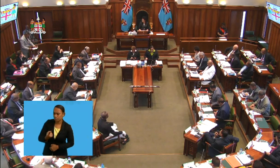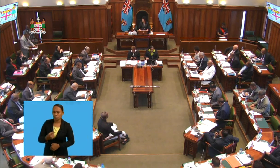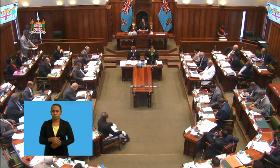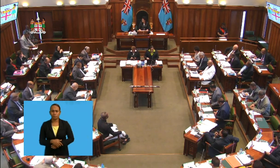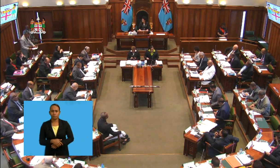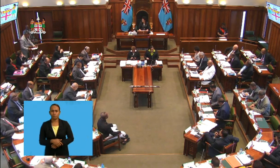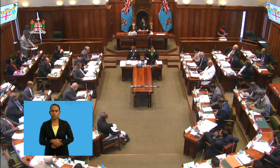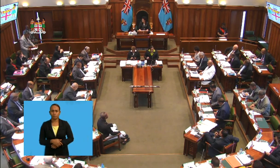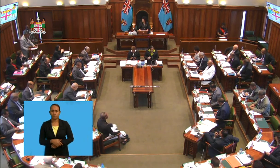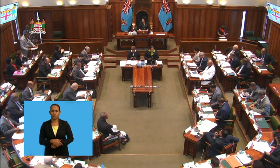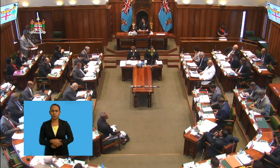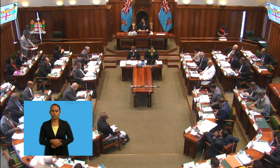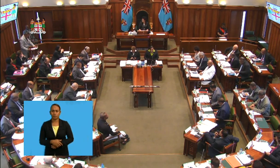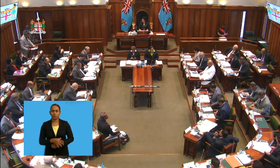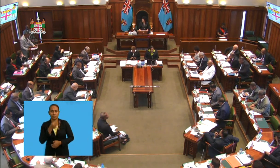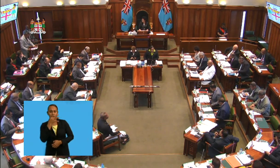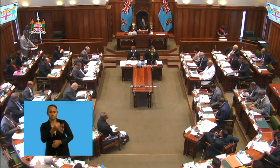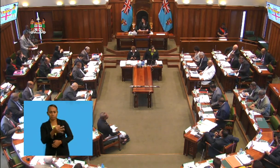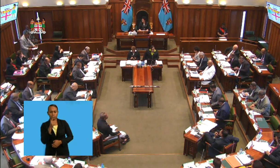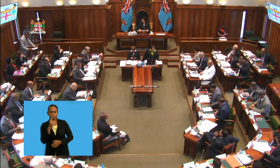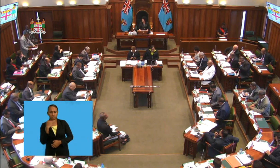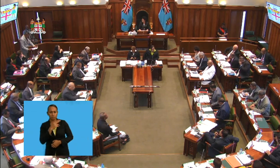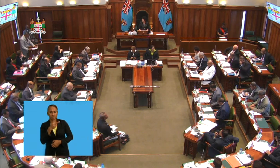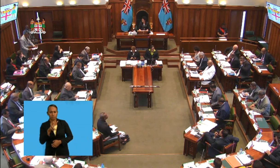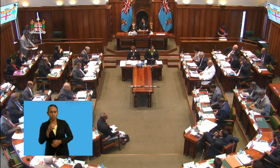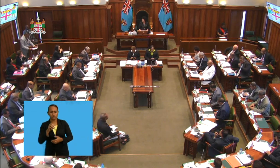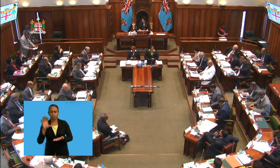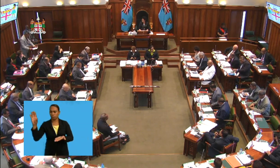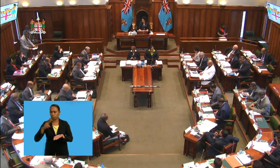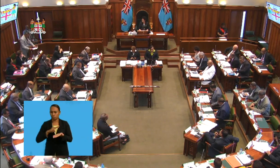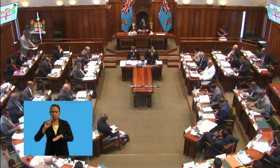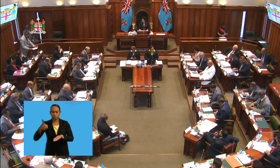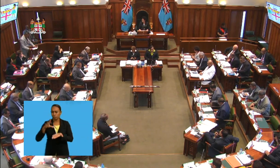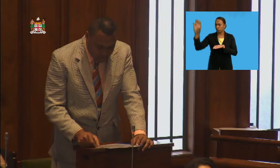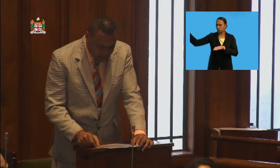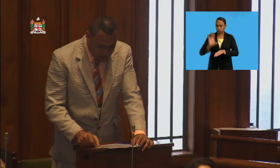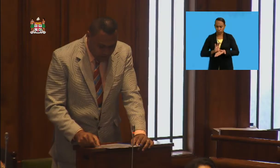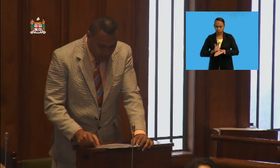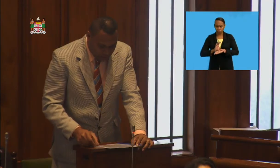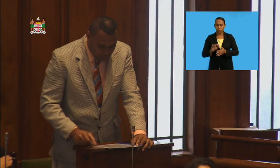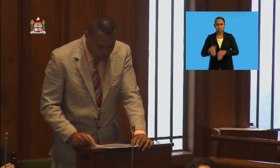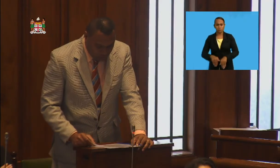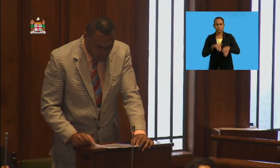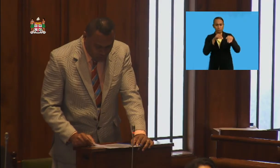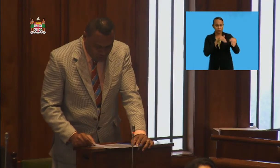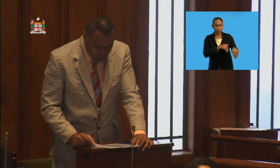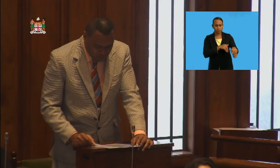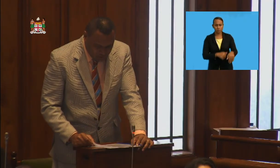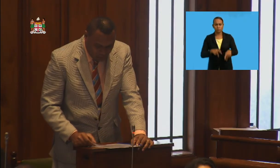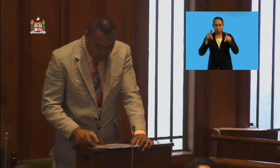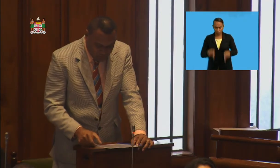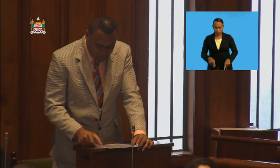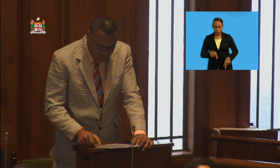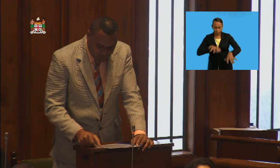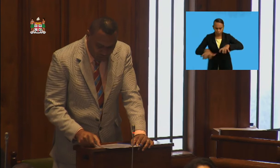my ministry in requesting 120,000 grant to be allocated to promote physical activity and inclusive sports participation